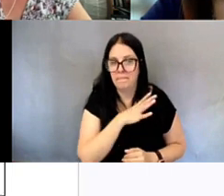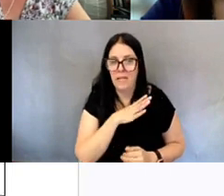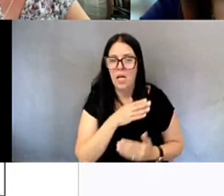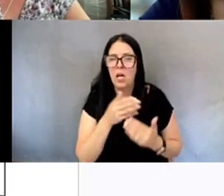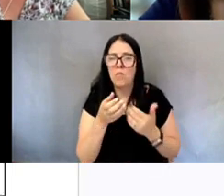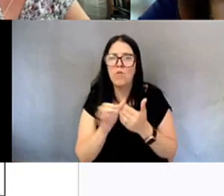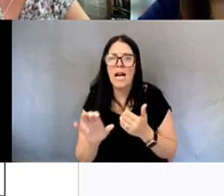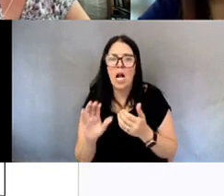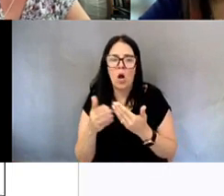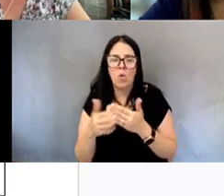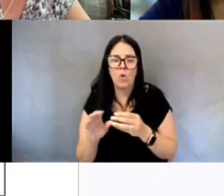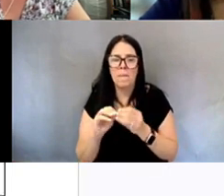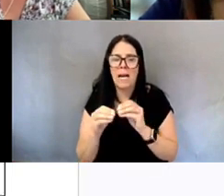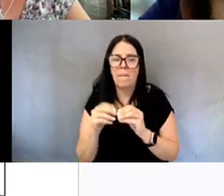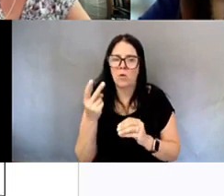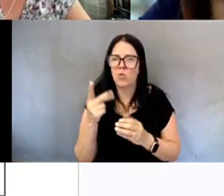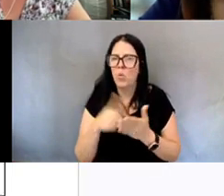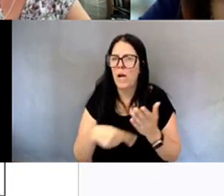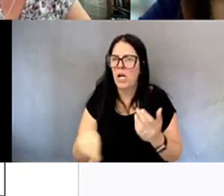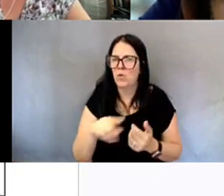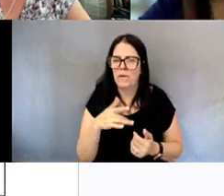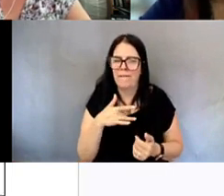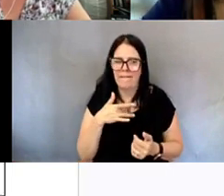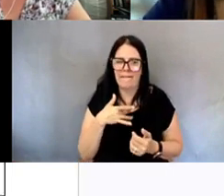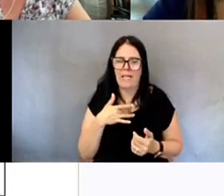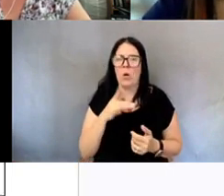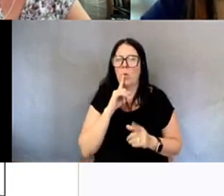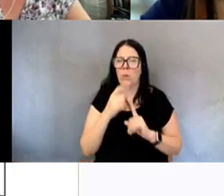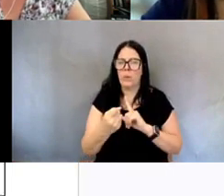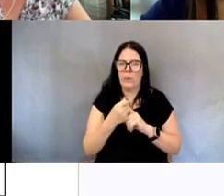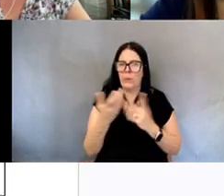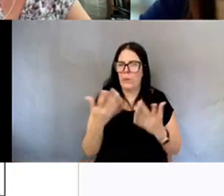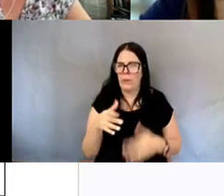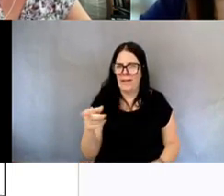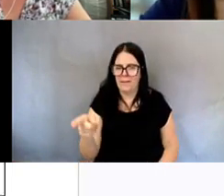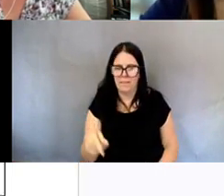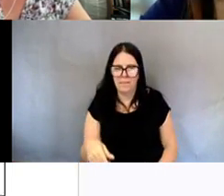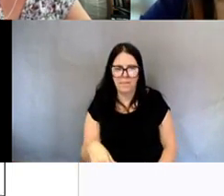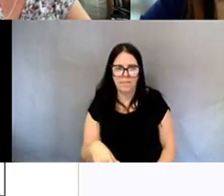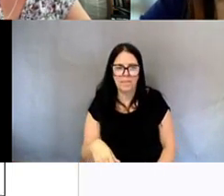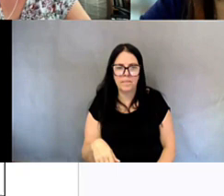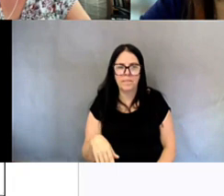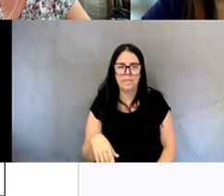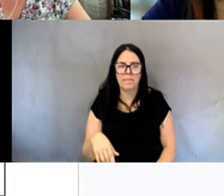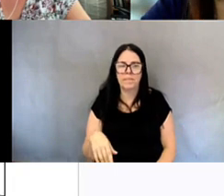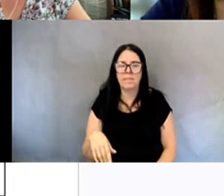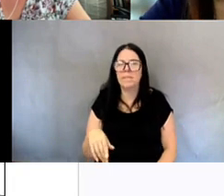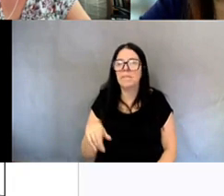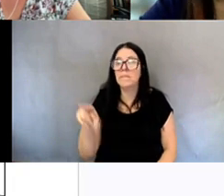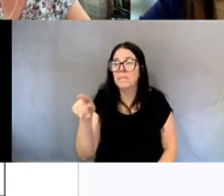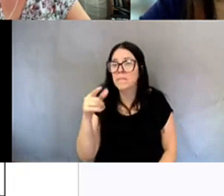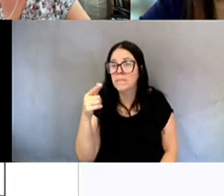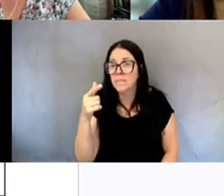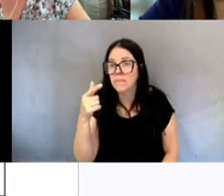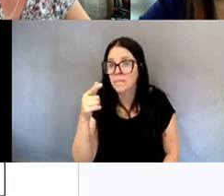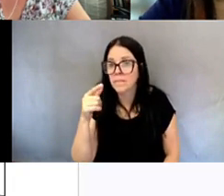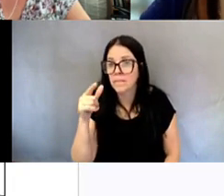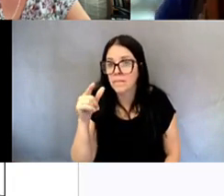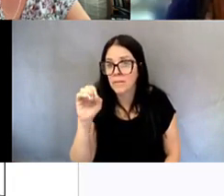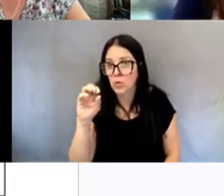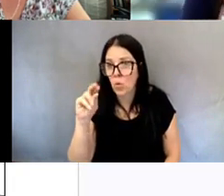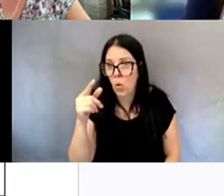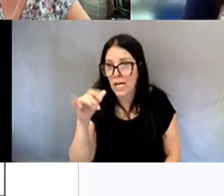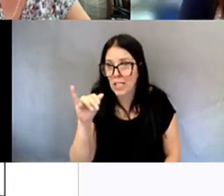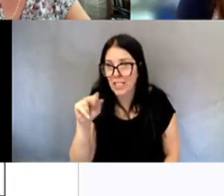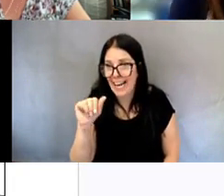what stood out for you in your discussion? Was that our breakout room, Georgina? Yeah. Okay,